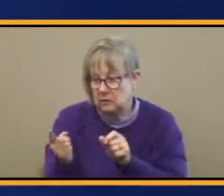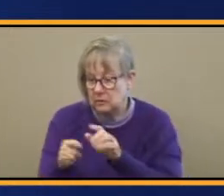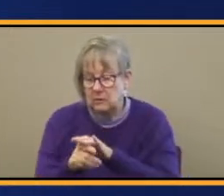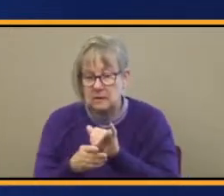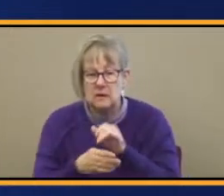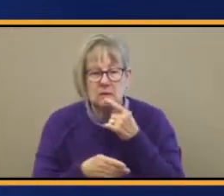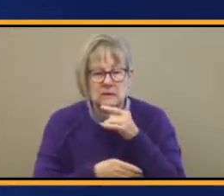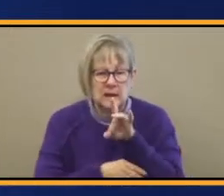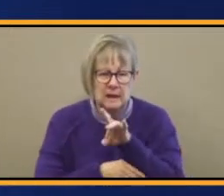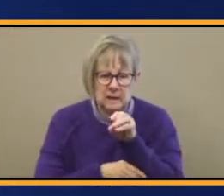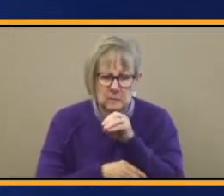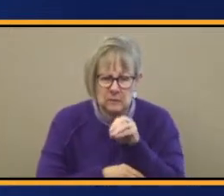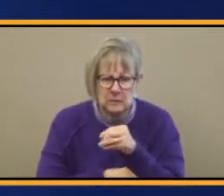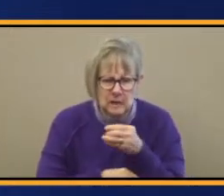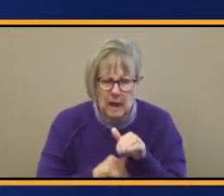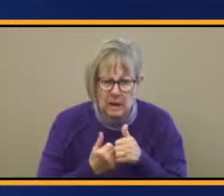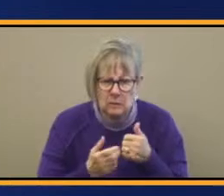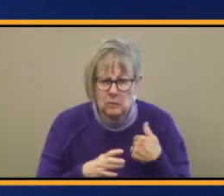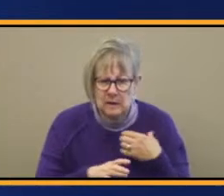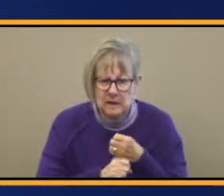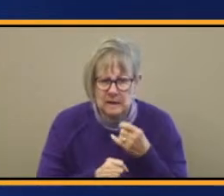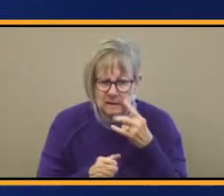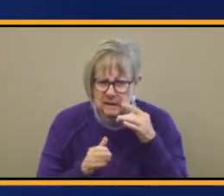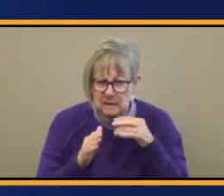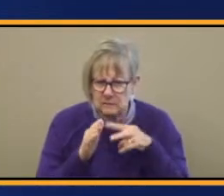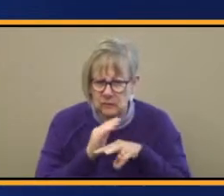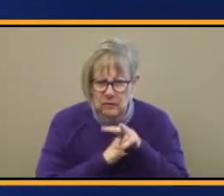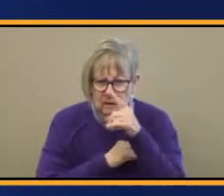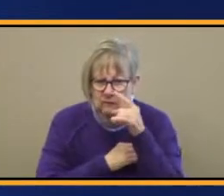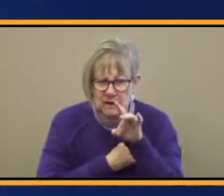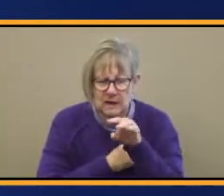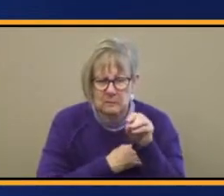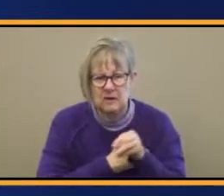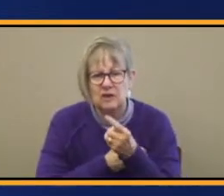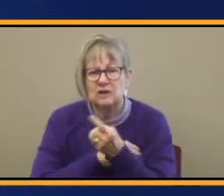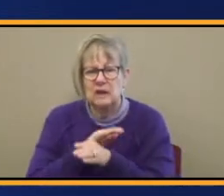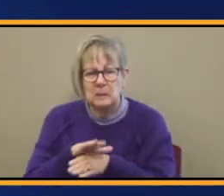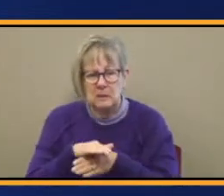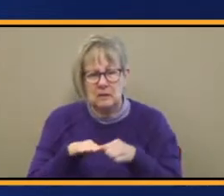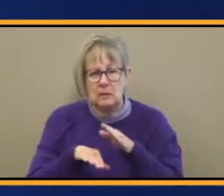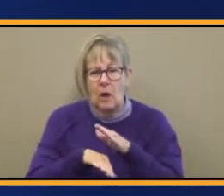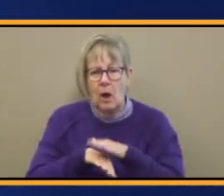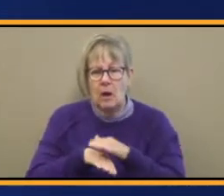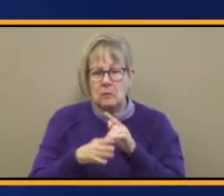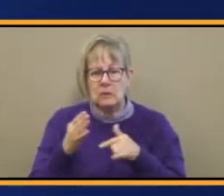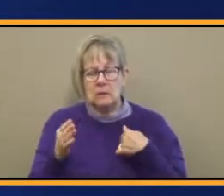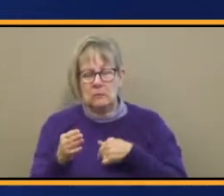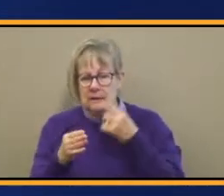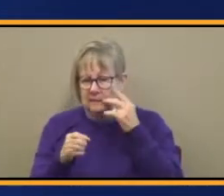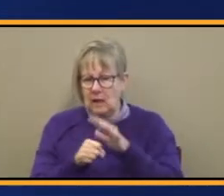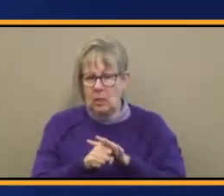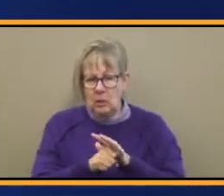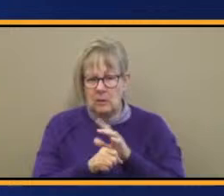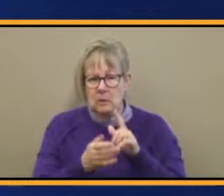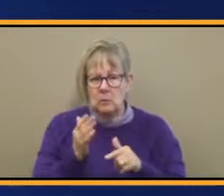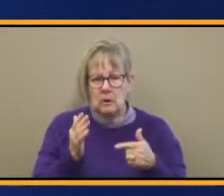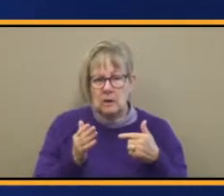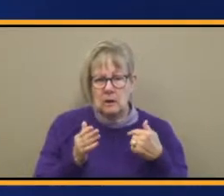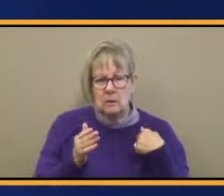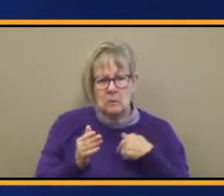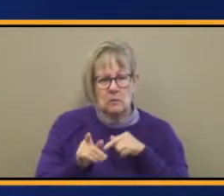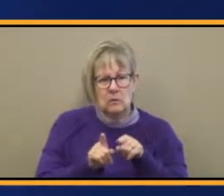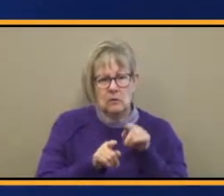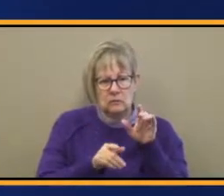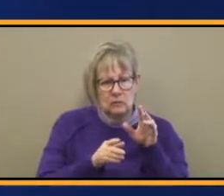8%. How are we getting that forecasted 8%? So it's just based on what we're seeing locally and what we're also looking